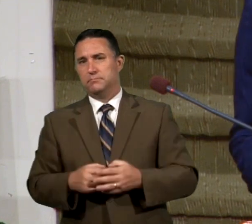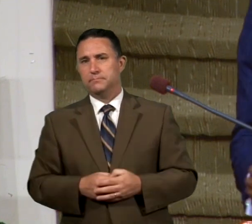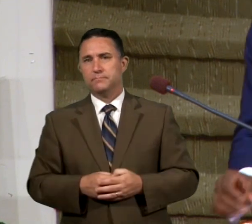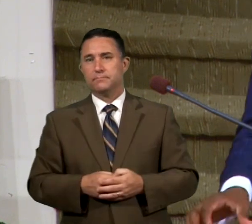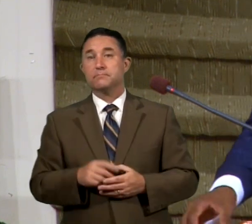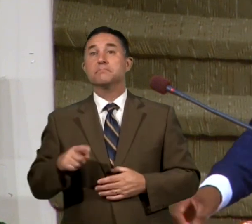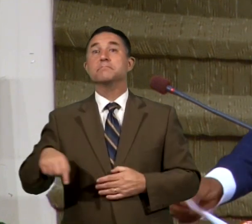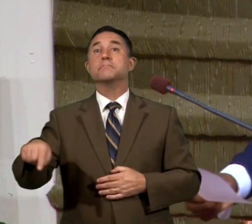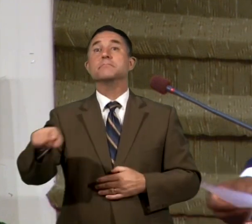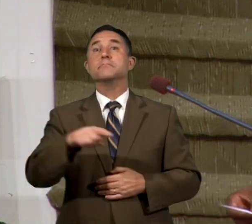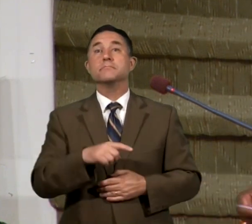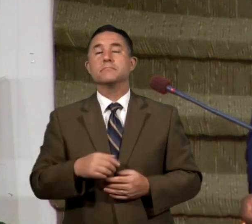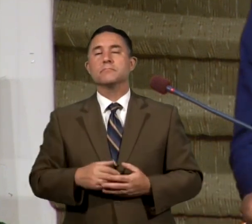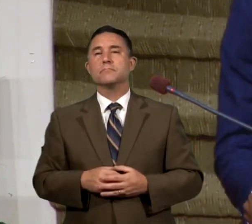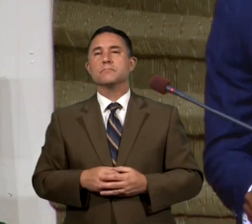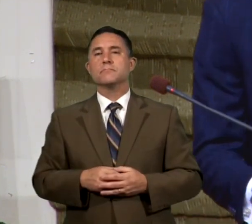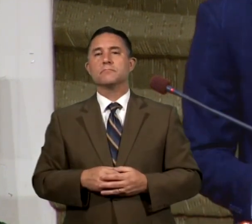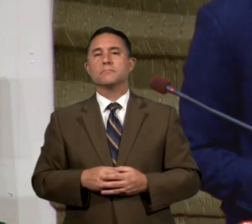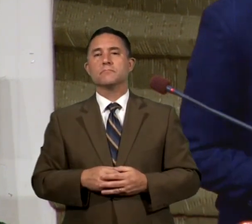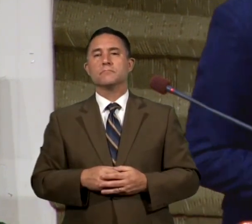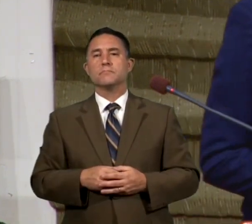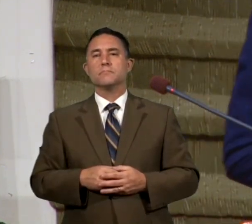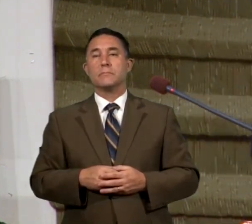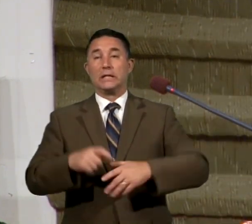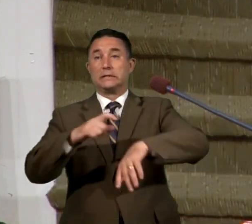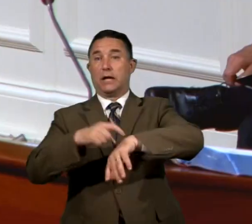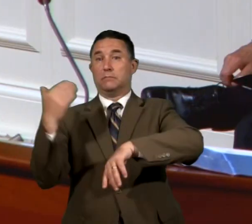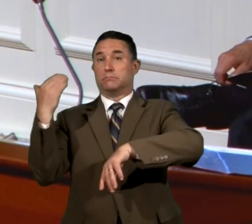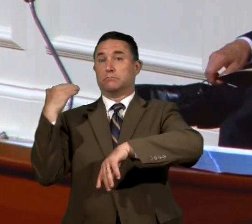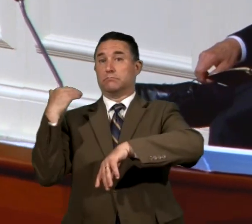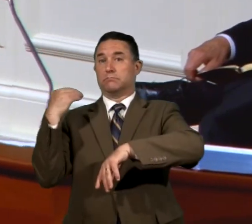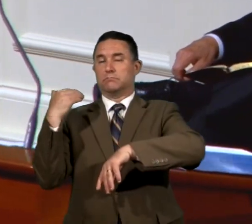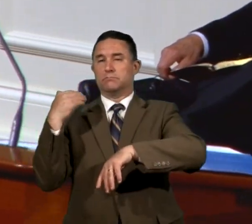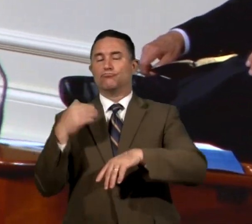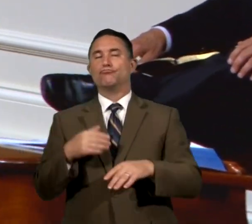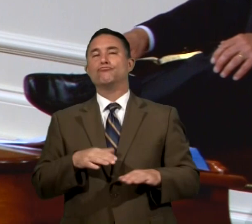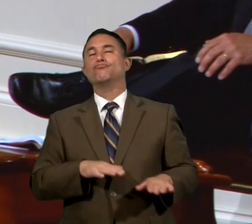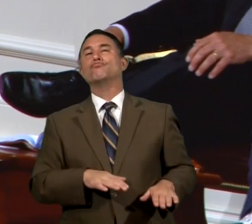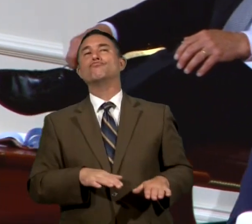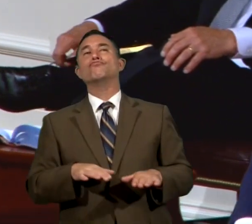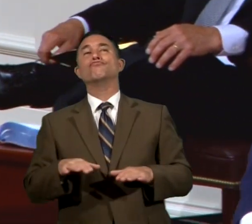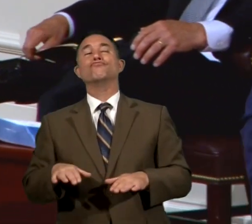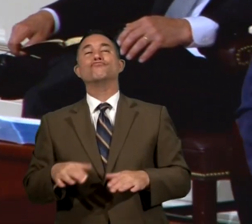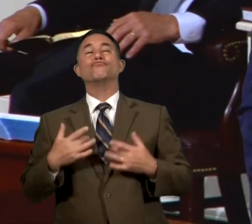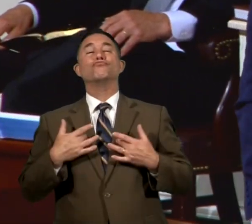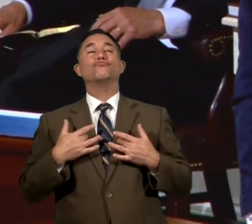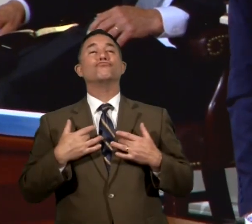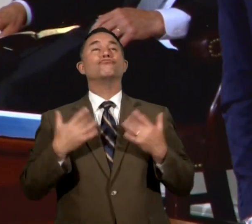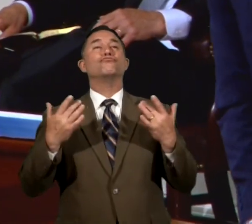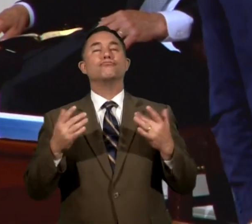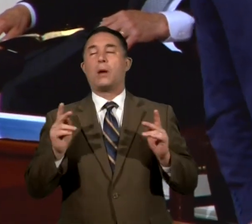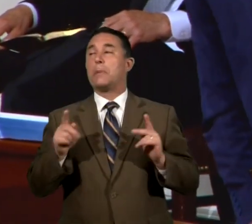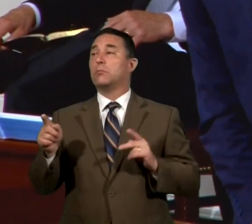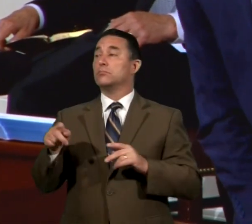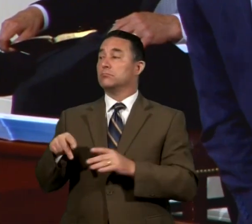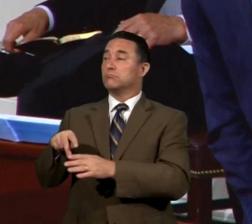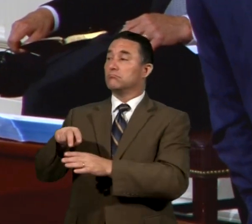is to those of us who in times past have been aloof to people sitting on the edge.